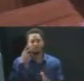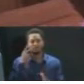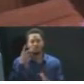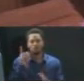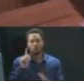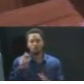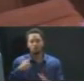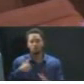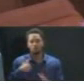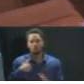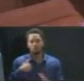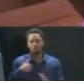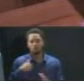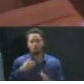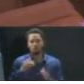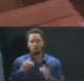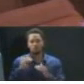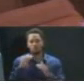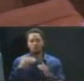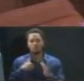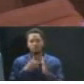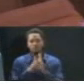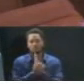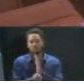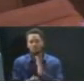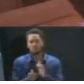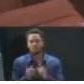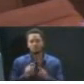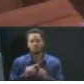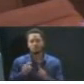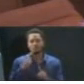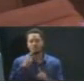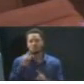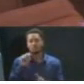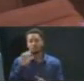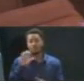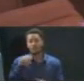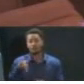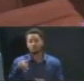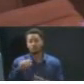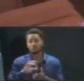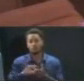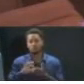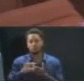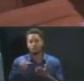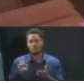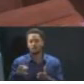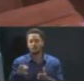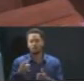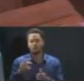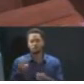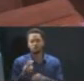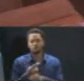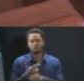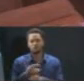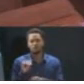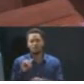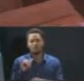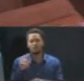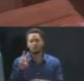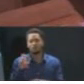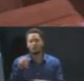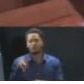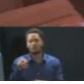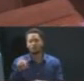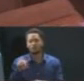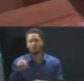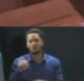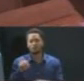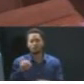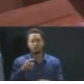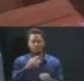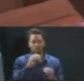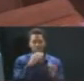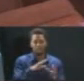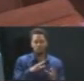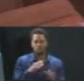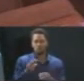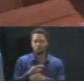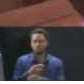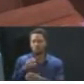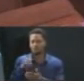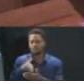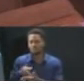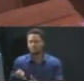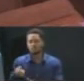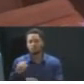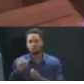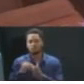in our classes. Now, however, TCAP scores are being used as weapons against students and teachers. This test should not be